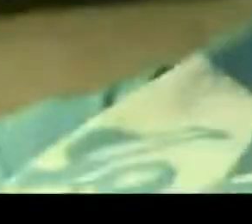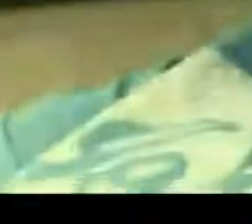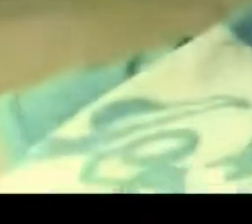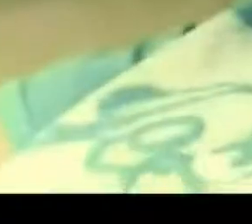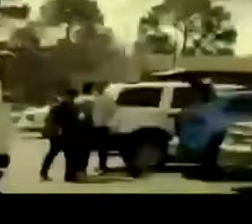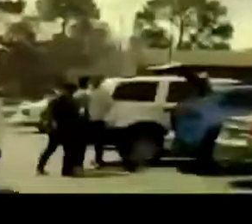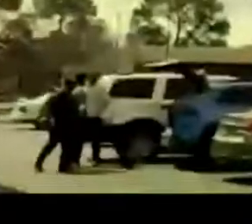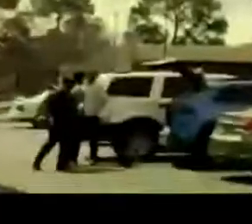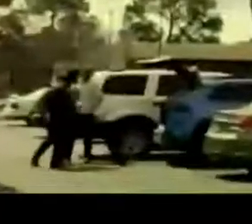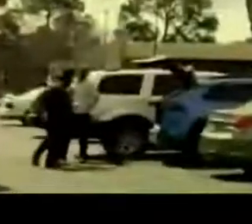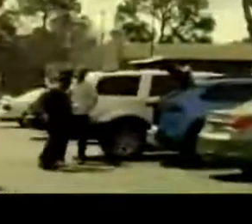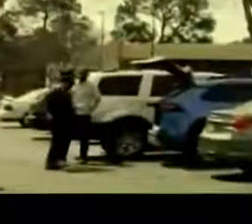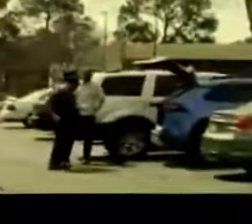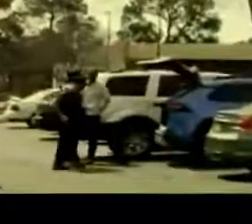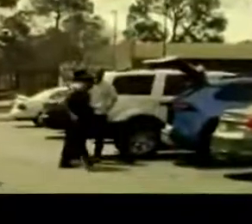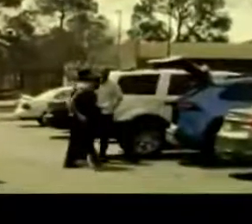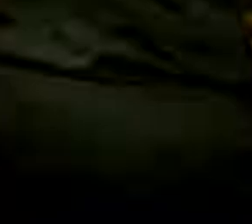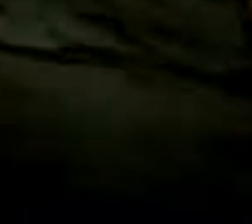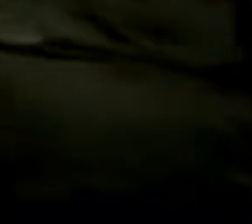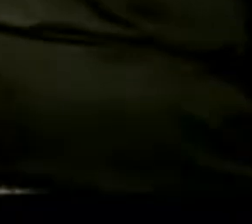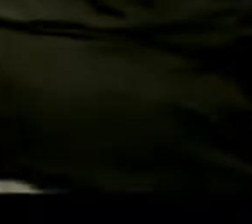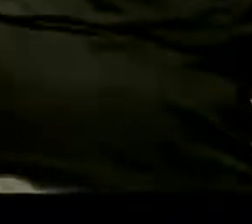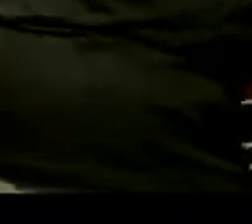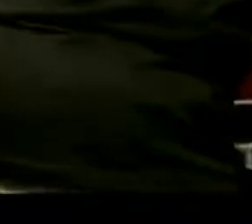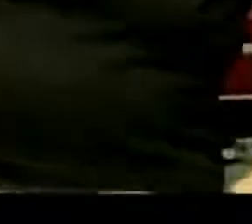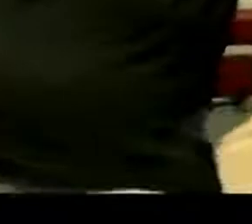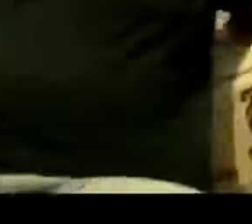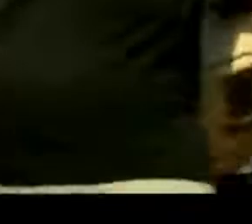I'm blessed to get the water, and y'all doing a great job.